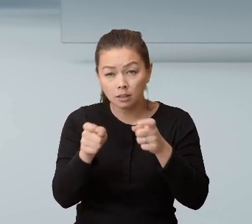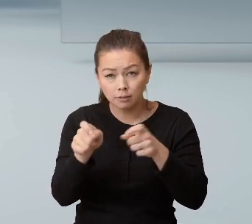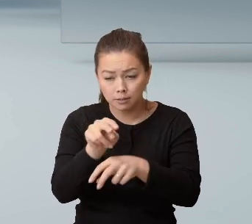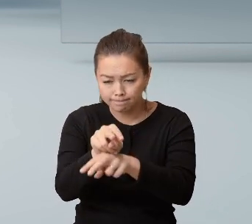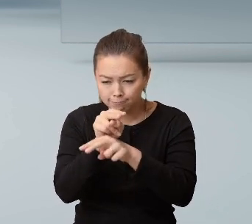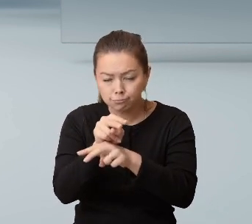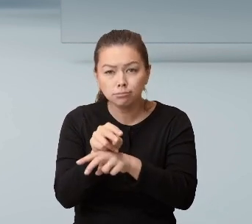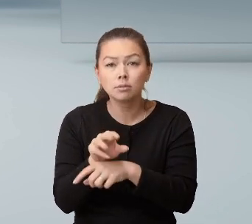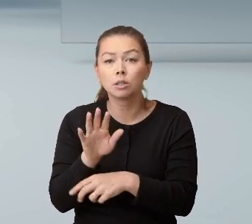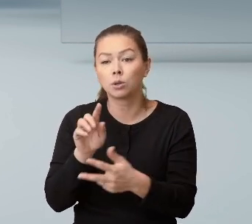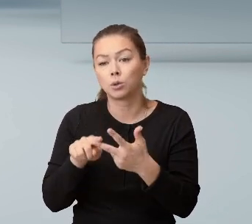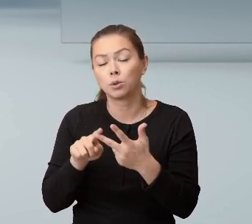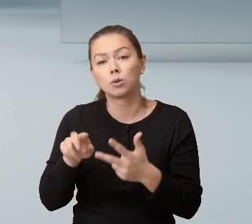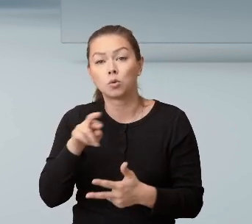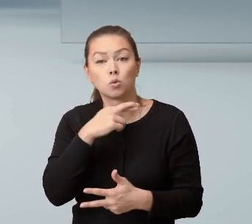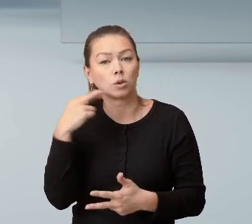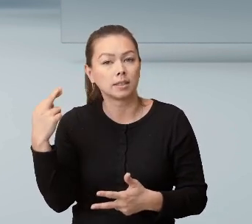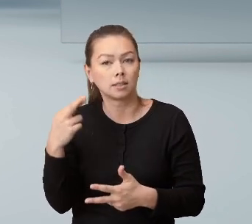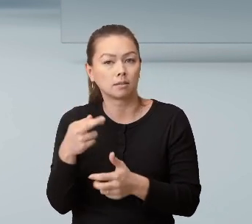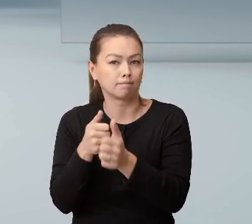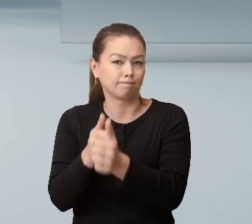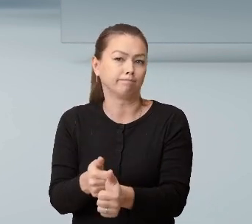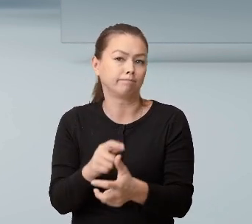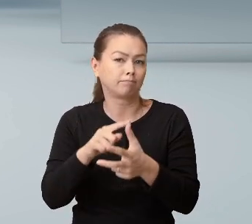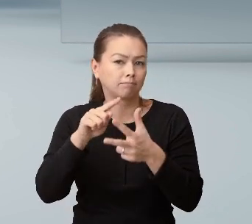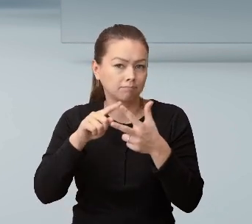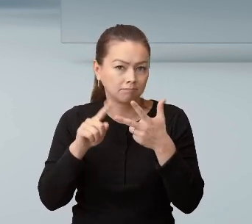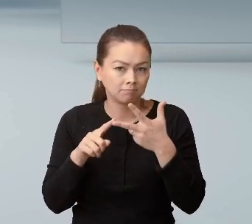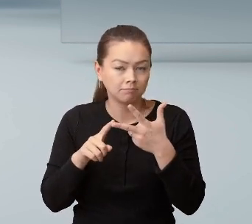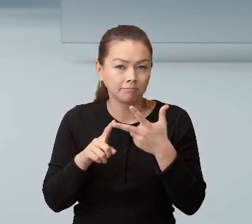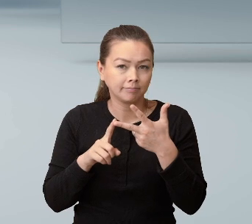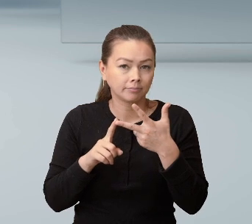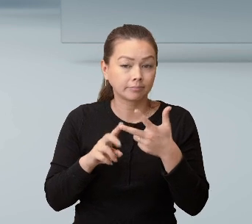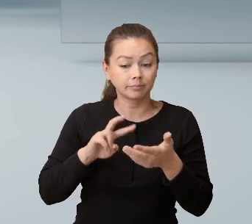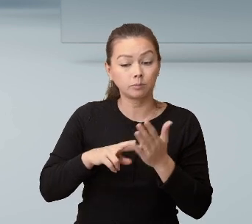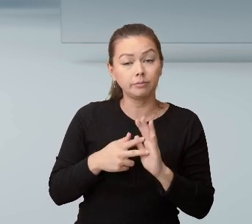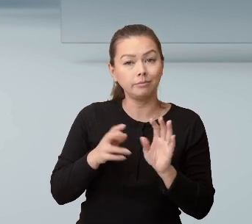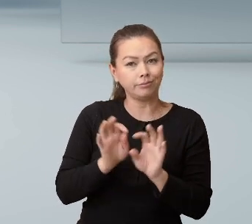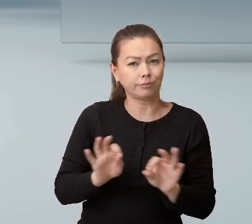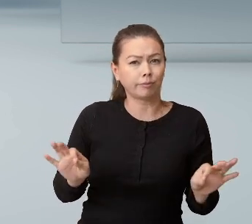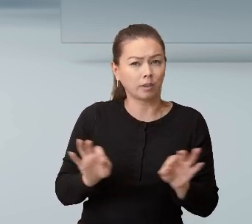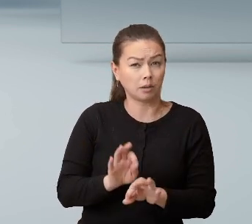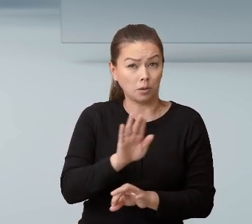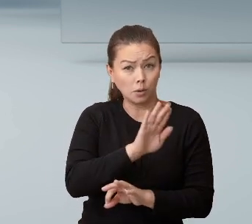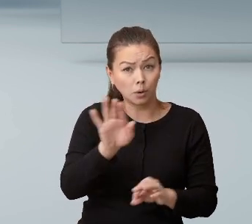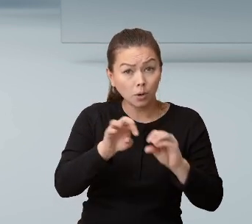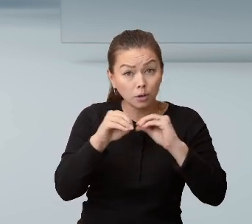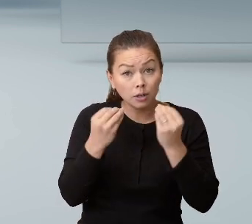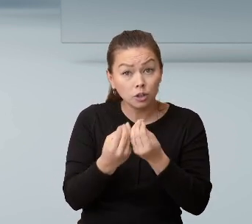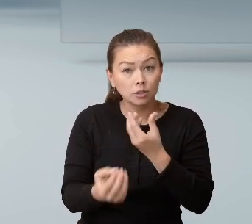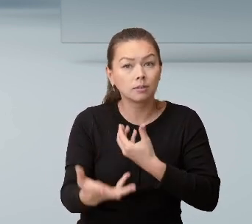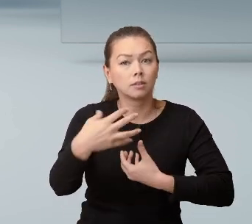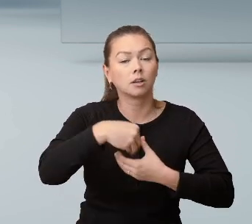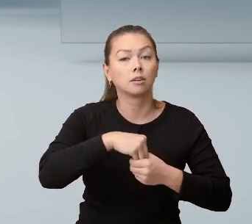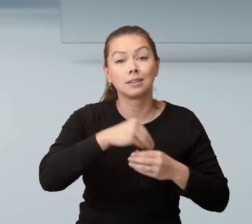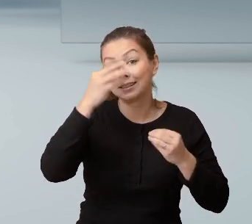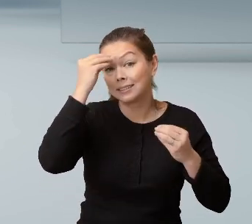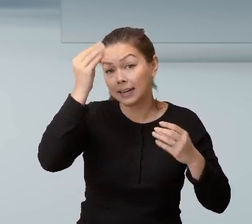compliance posture, to then be able to ensure that your organization is taking advantage of